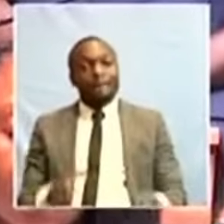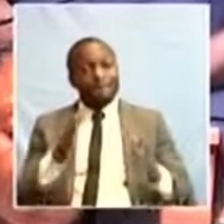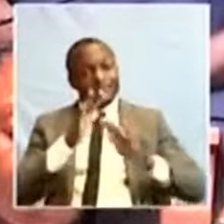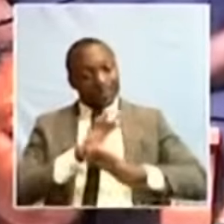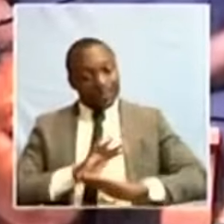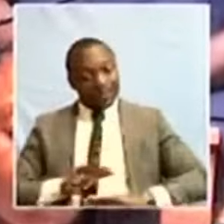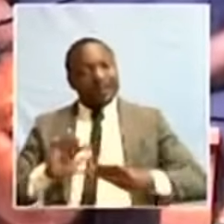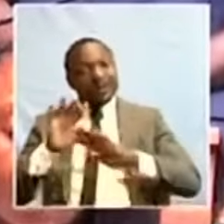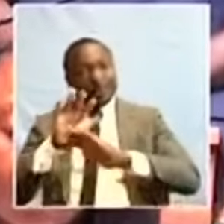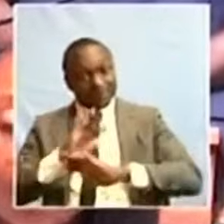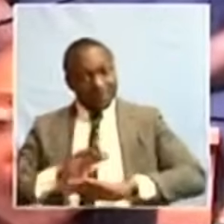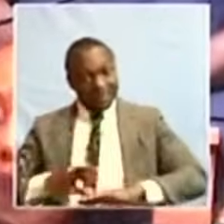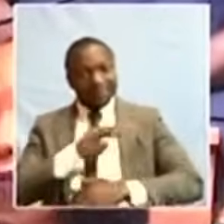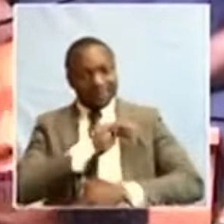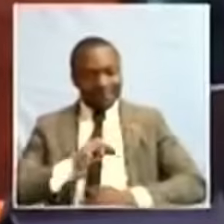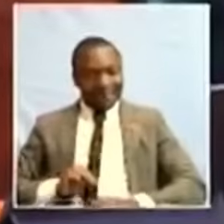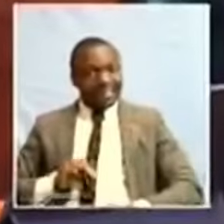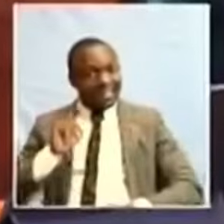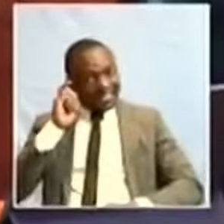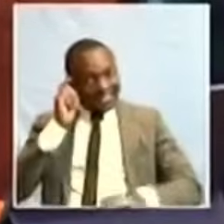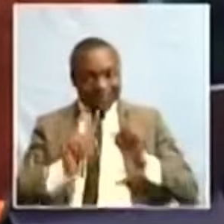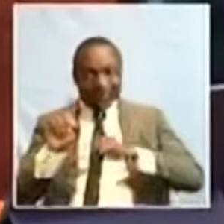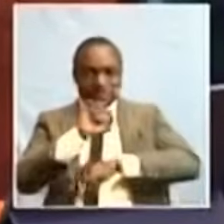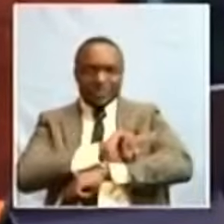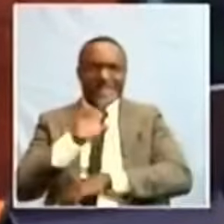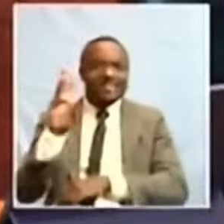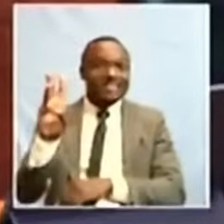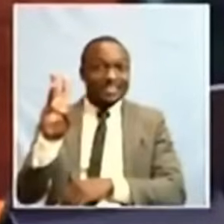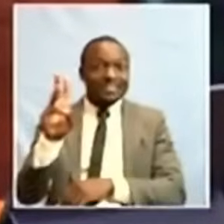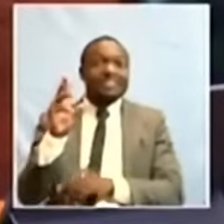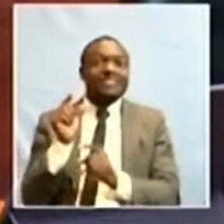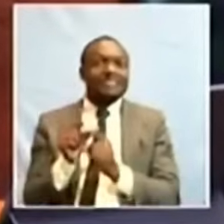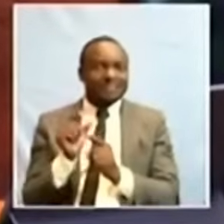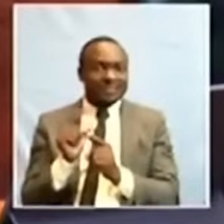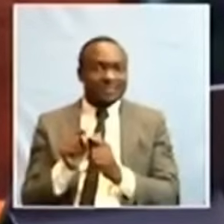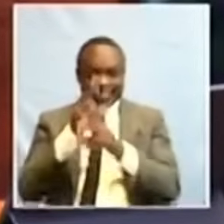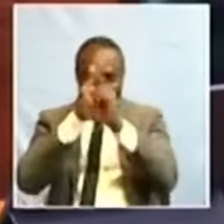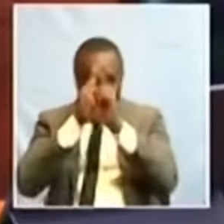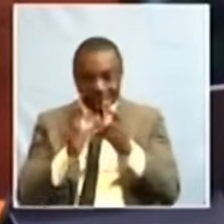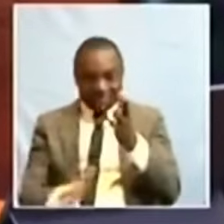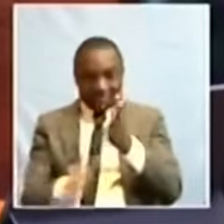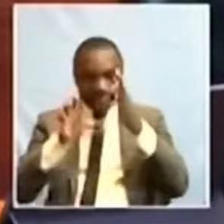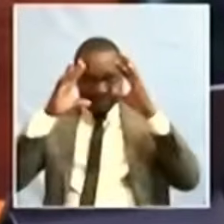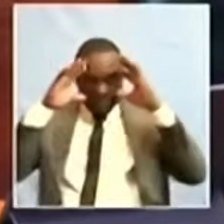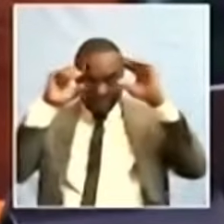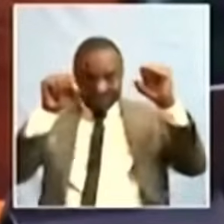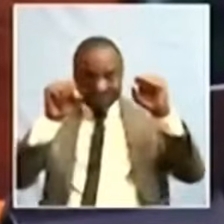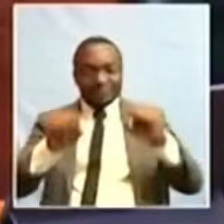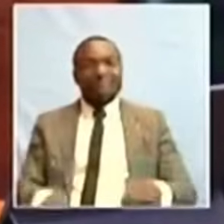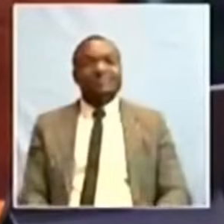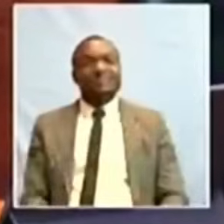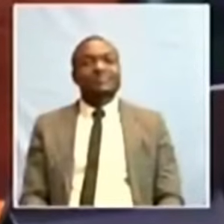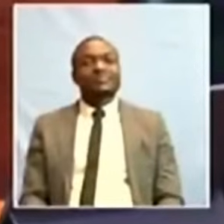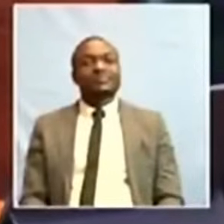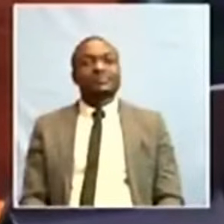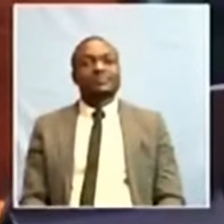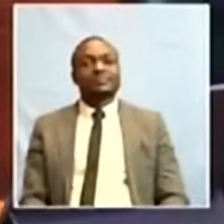Order, honorable members. I thought today was what, 6th December. I honor the Vice President.